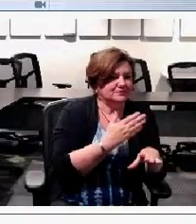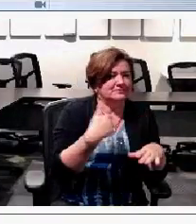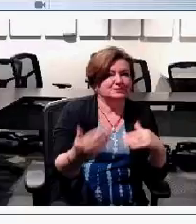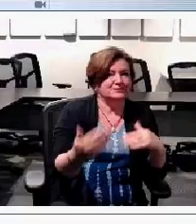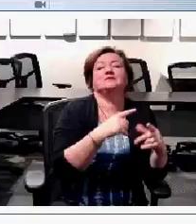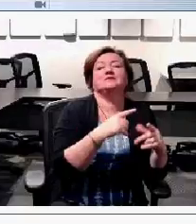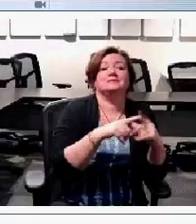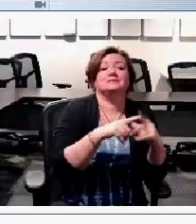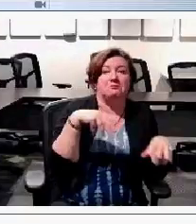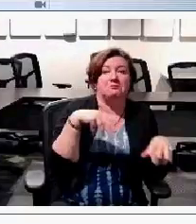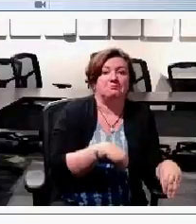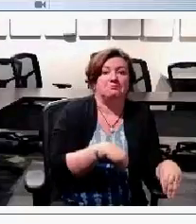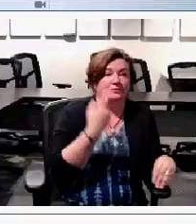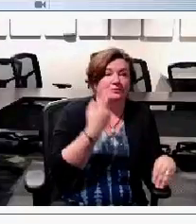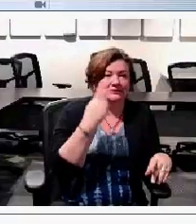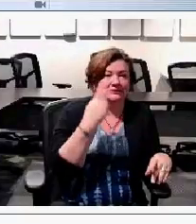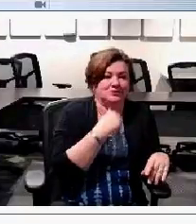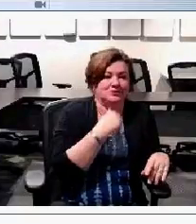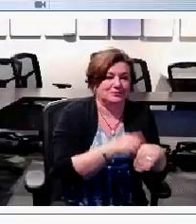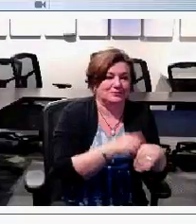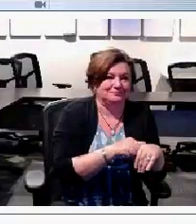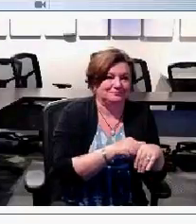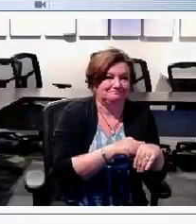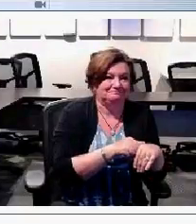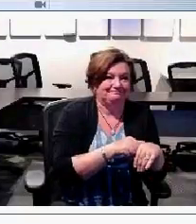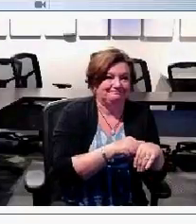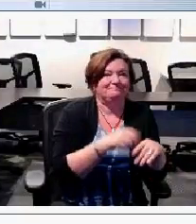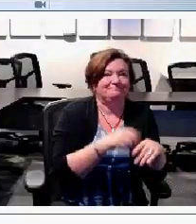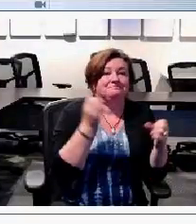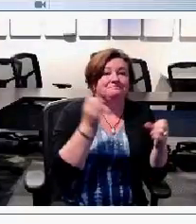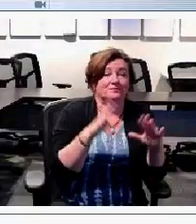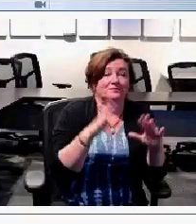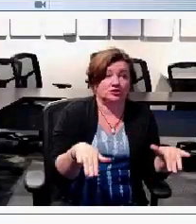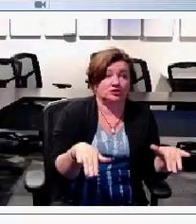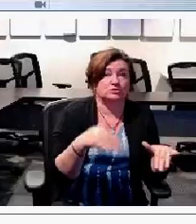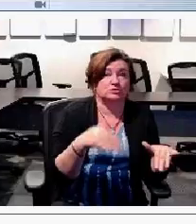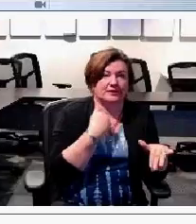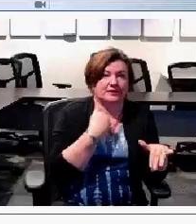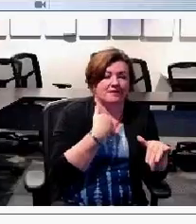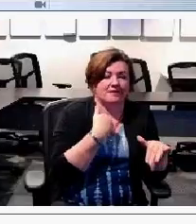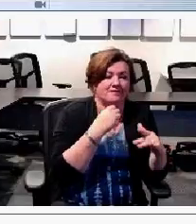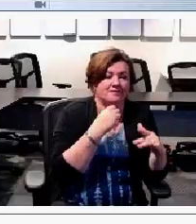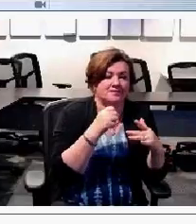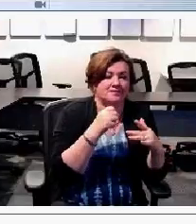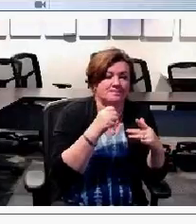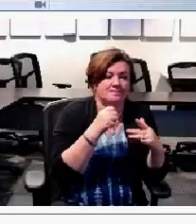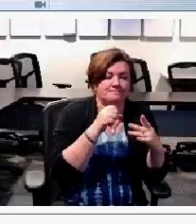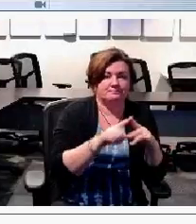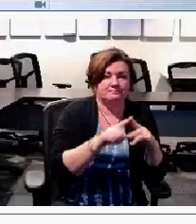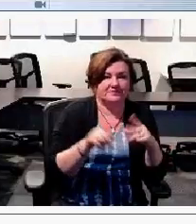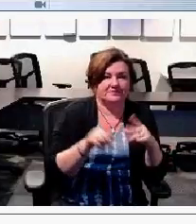with the neonatal follow-up clinic at the Glenrose, and many of those children have multiple.